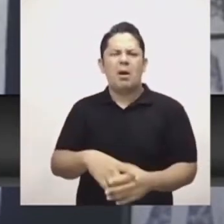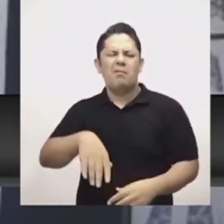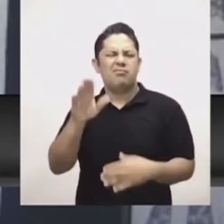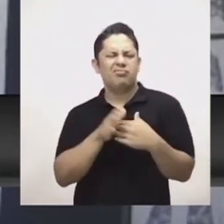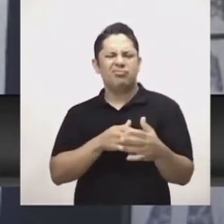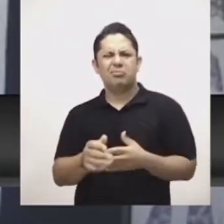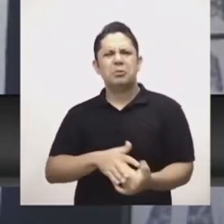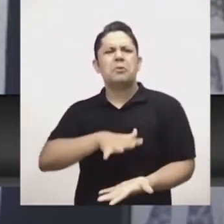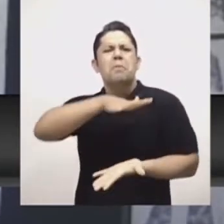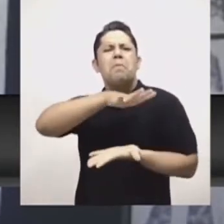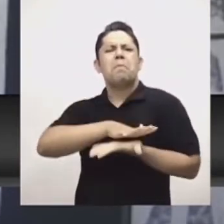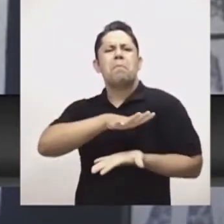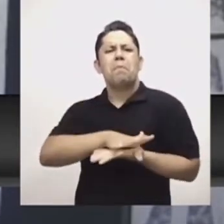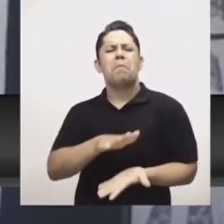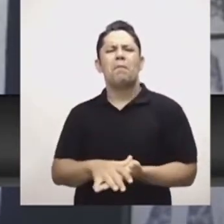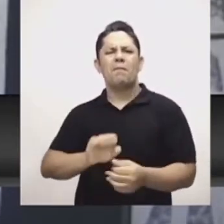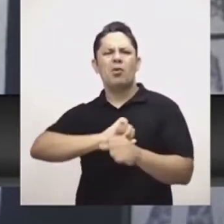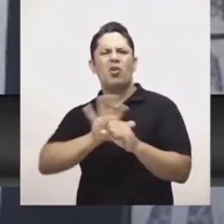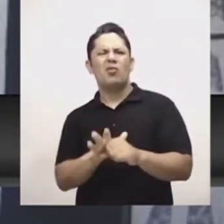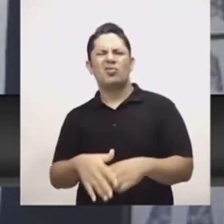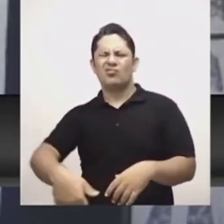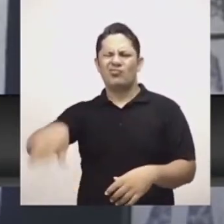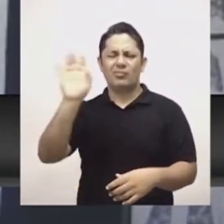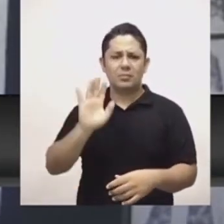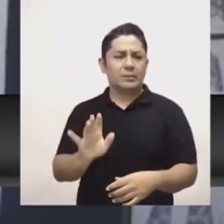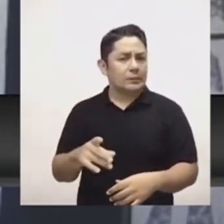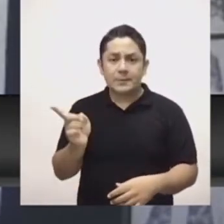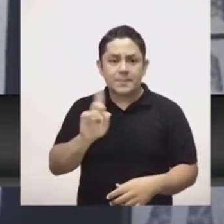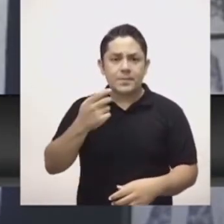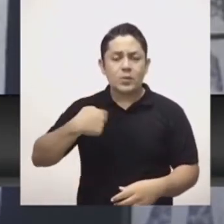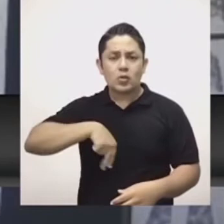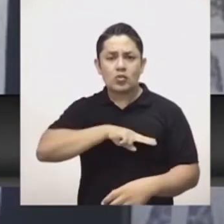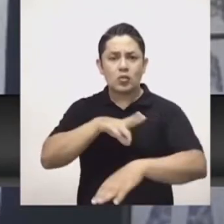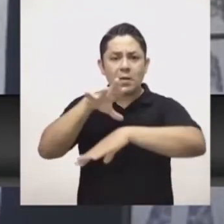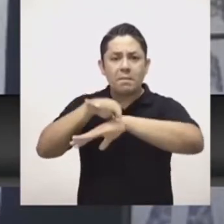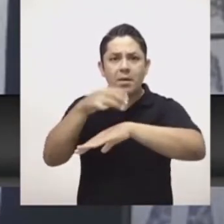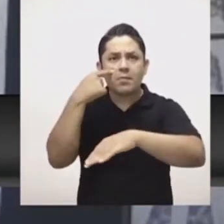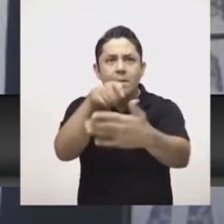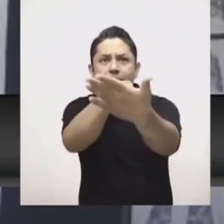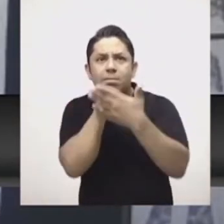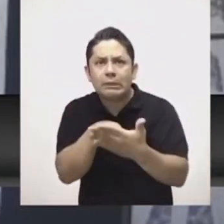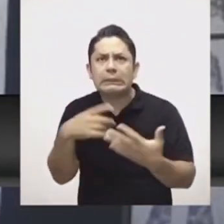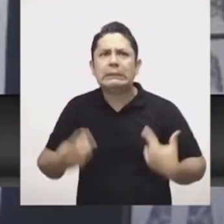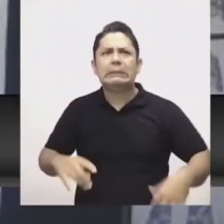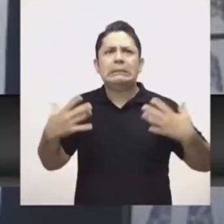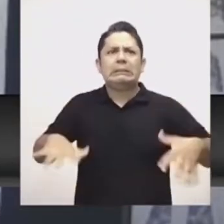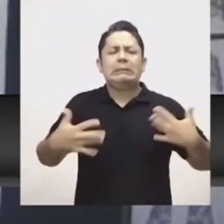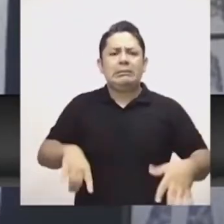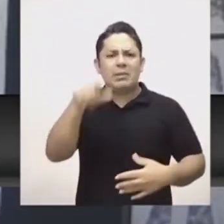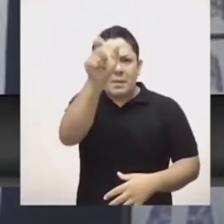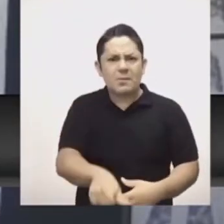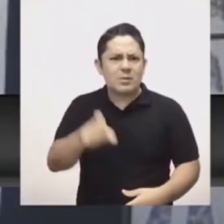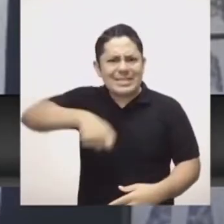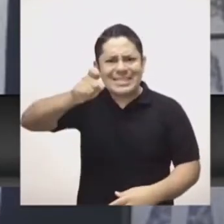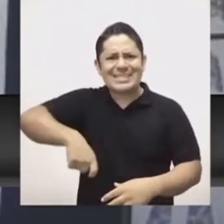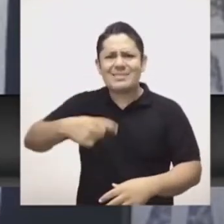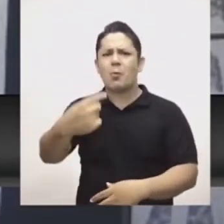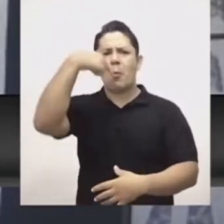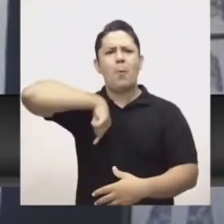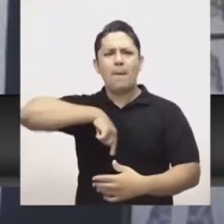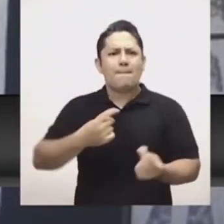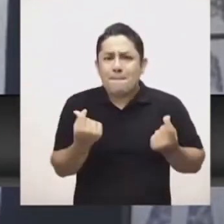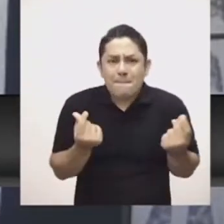Andres admitted for coronavirus. This is what we are facing, so people do not measure the seriousness of the situation, so they are very